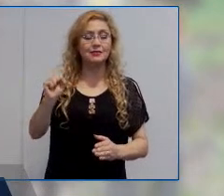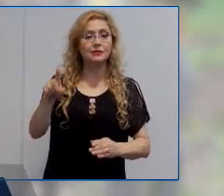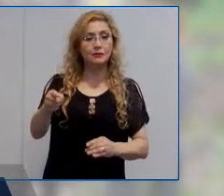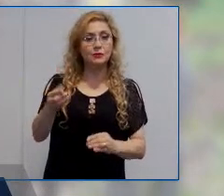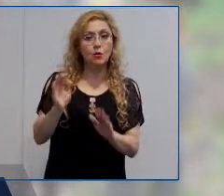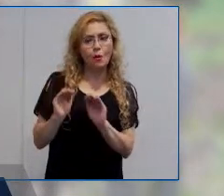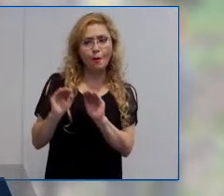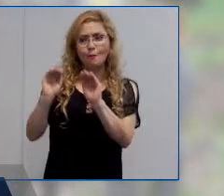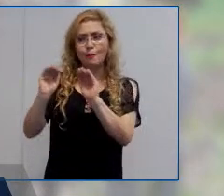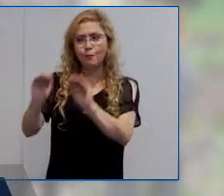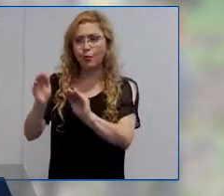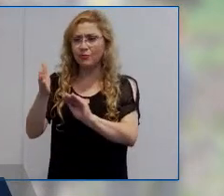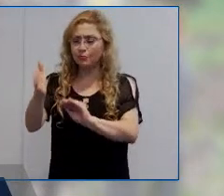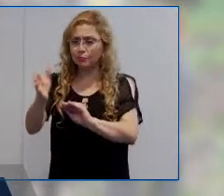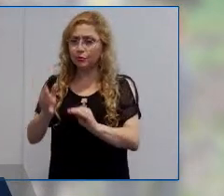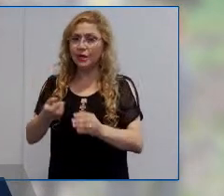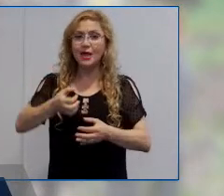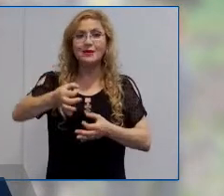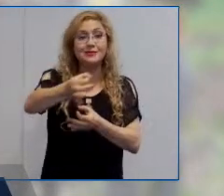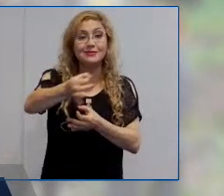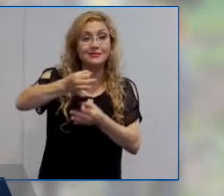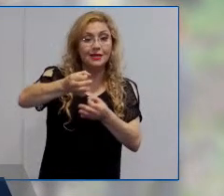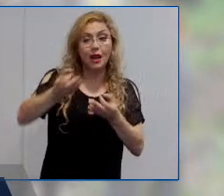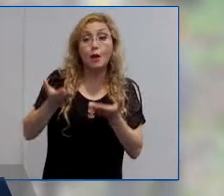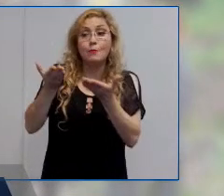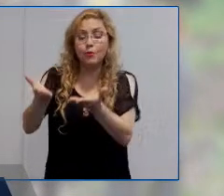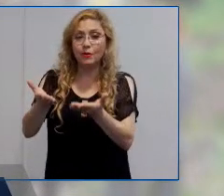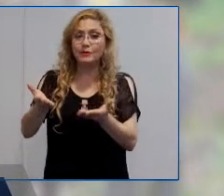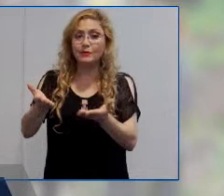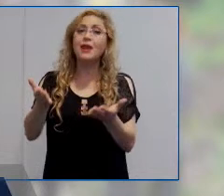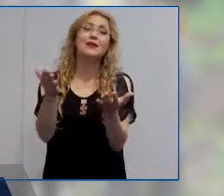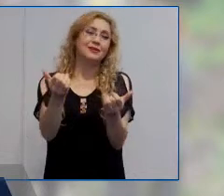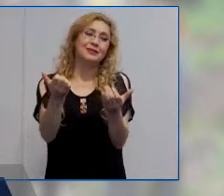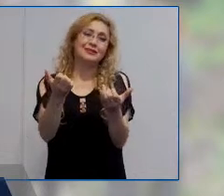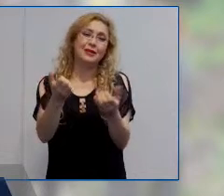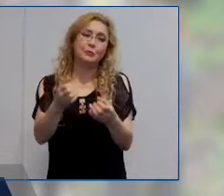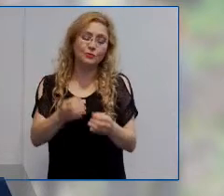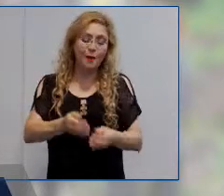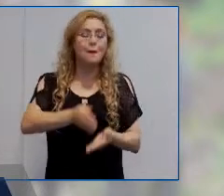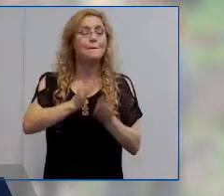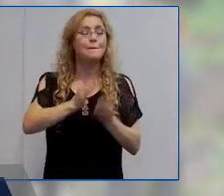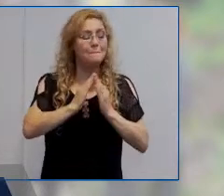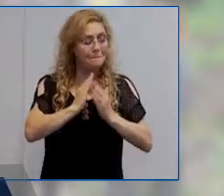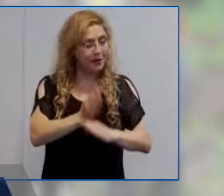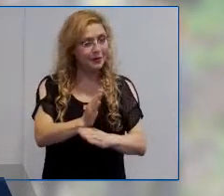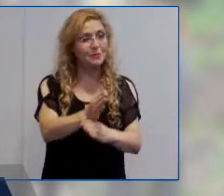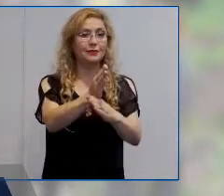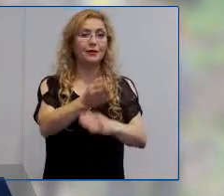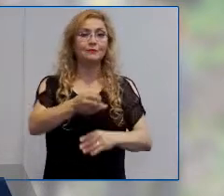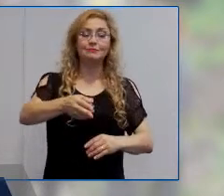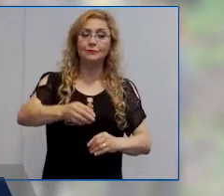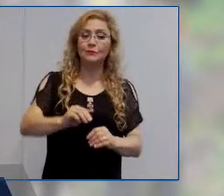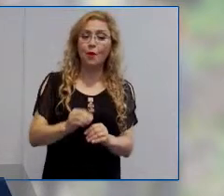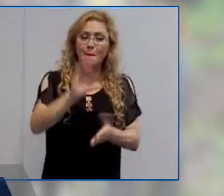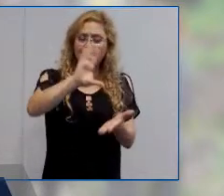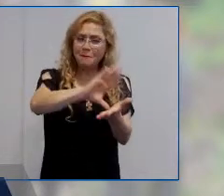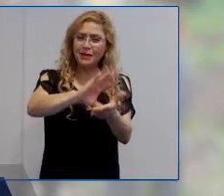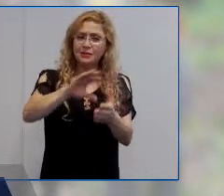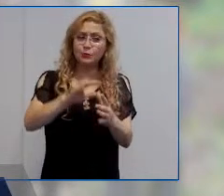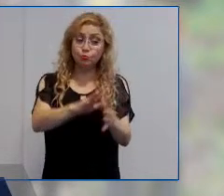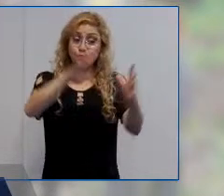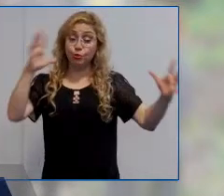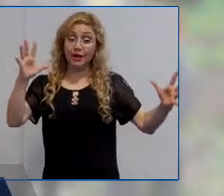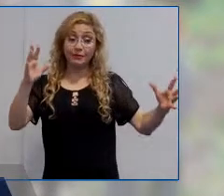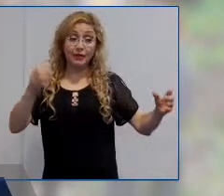together with support by hectare for cereals, but we need this to be permanent. Major countries